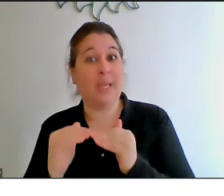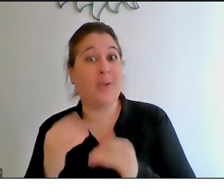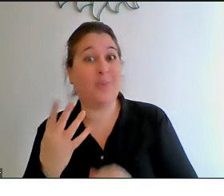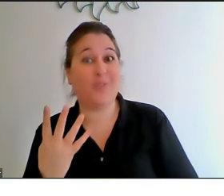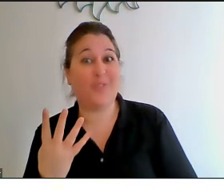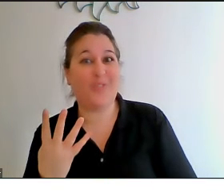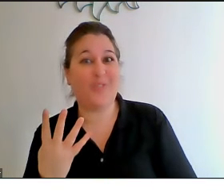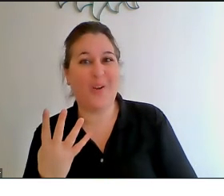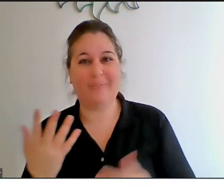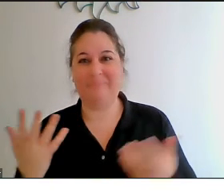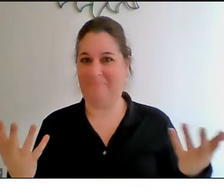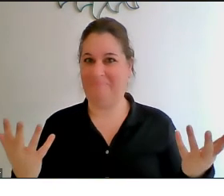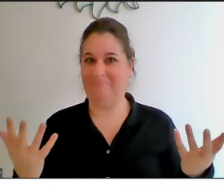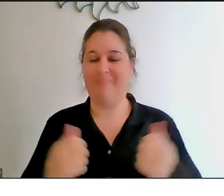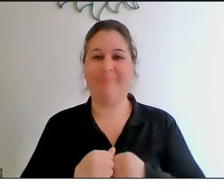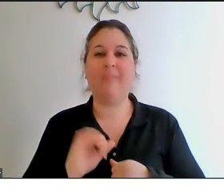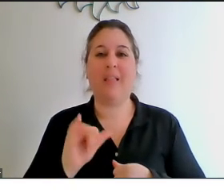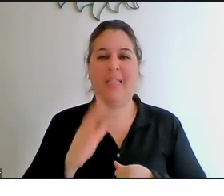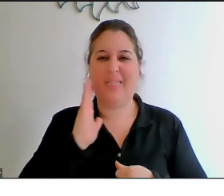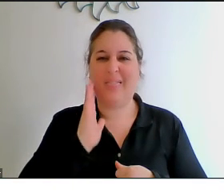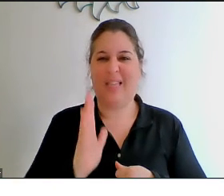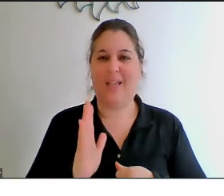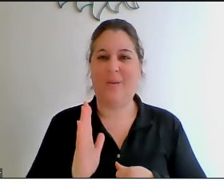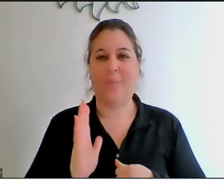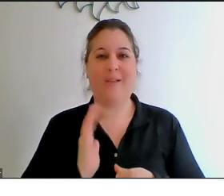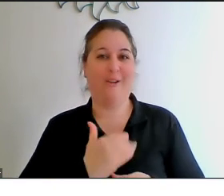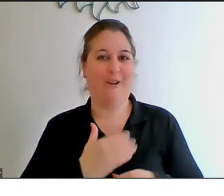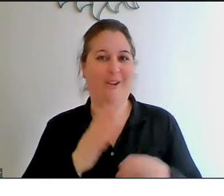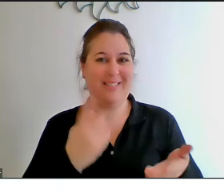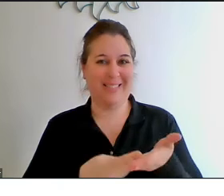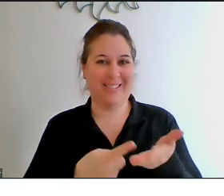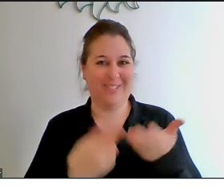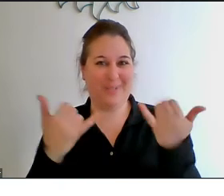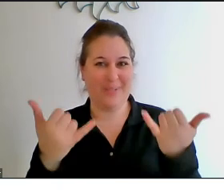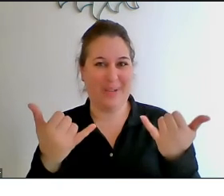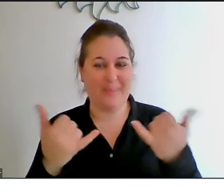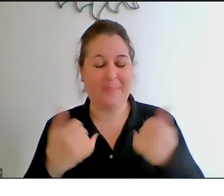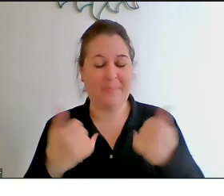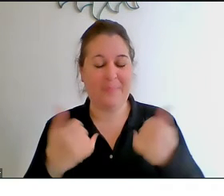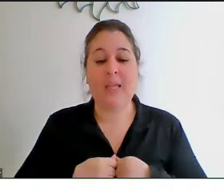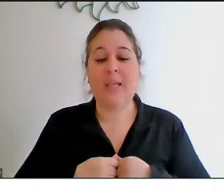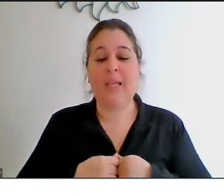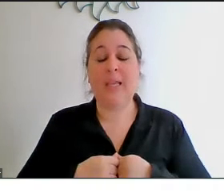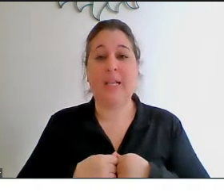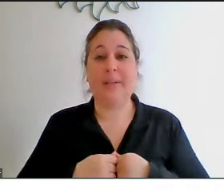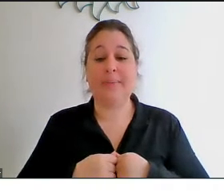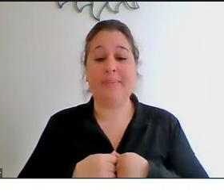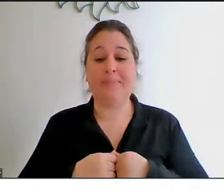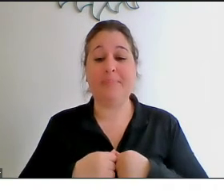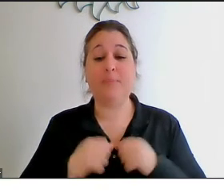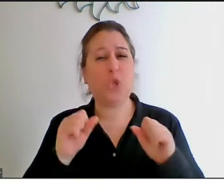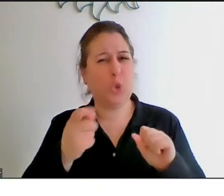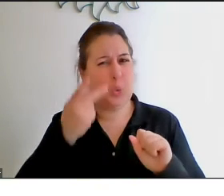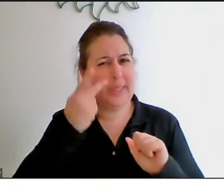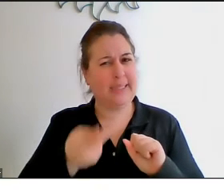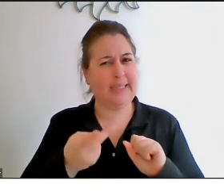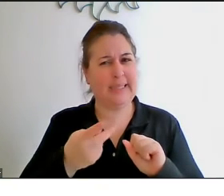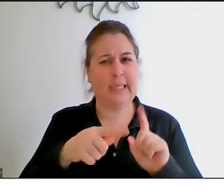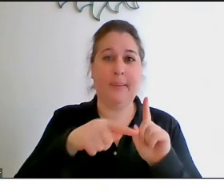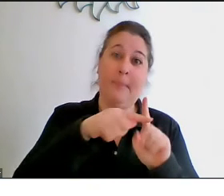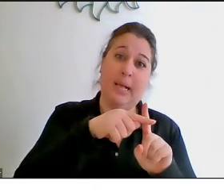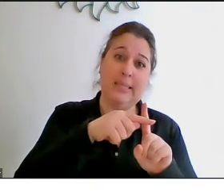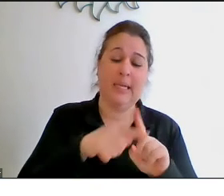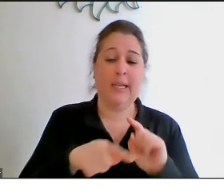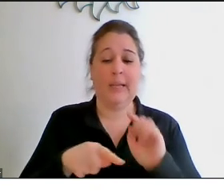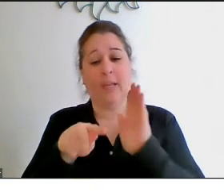equals 4. Okay, that's what we're going to be talking about. Right here, it's saying